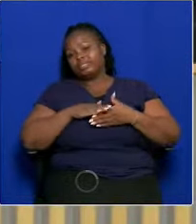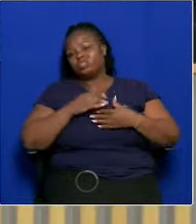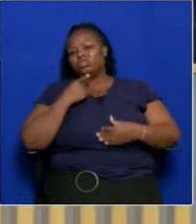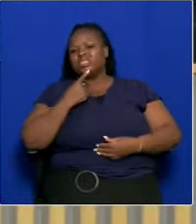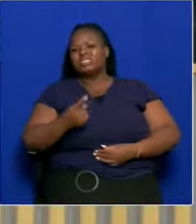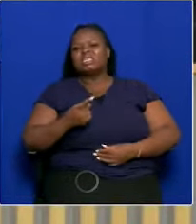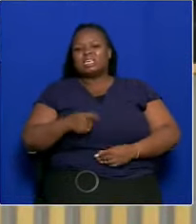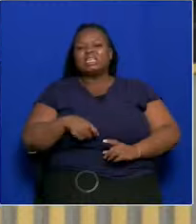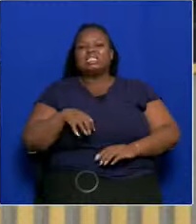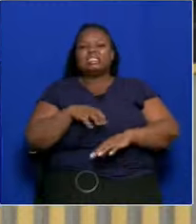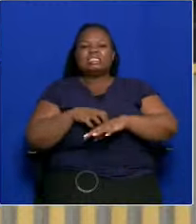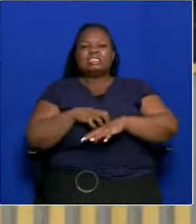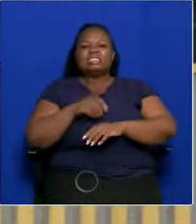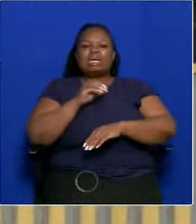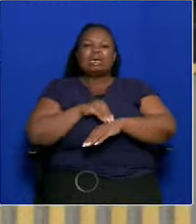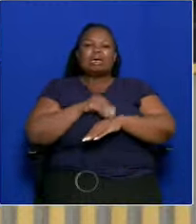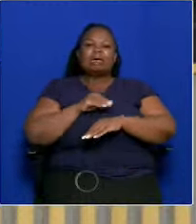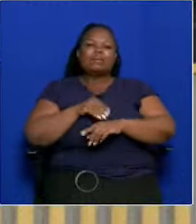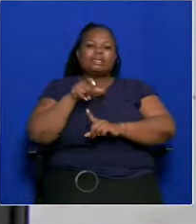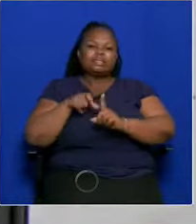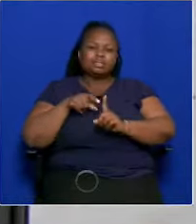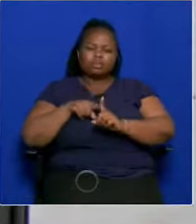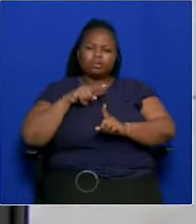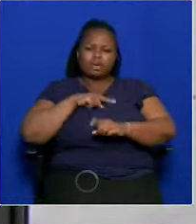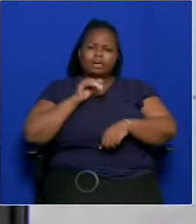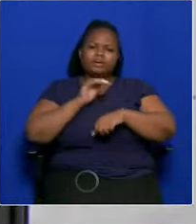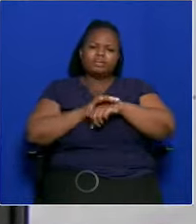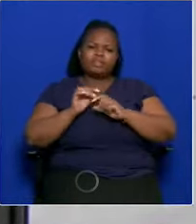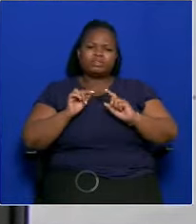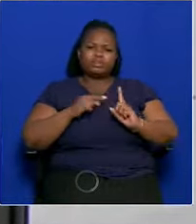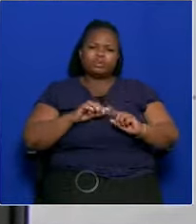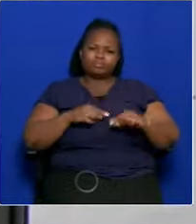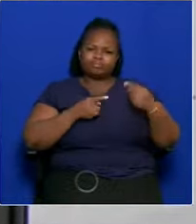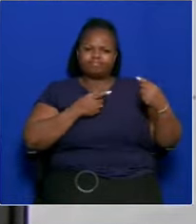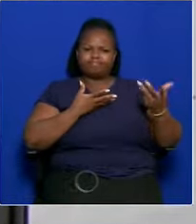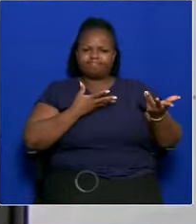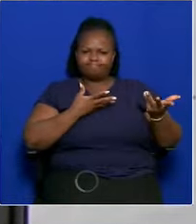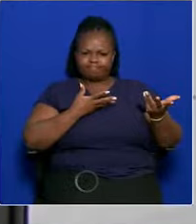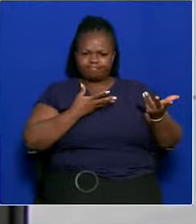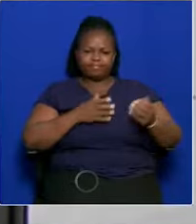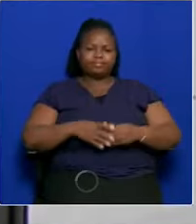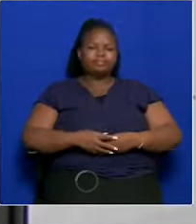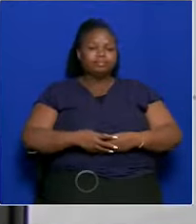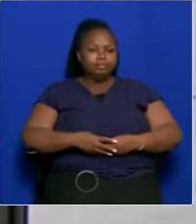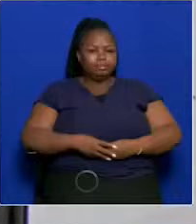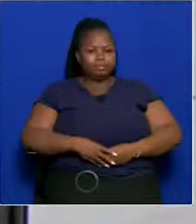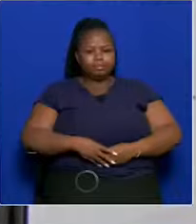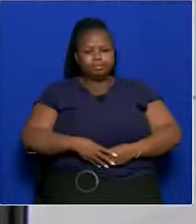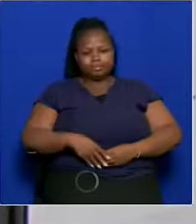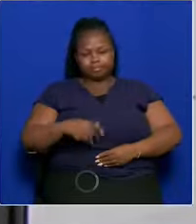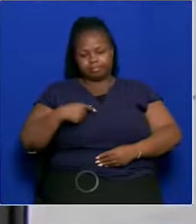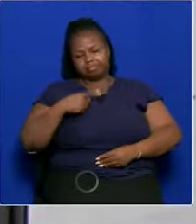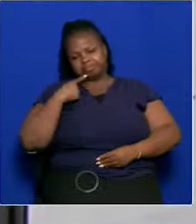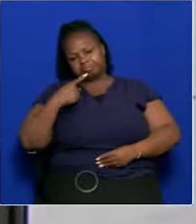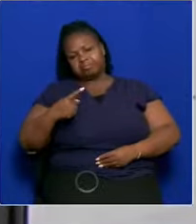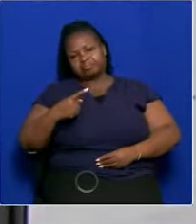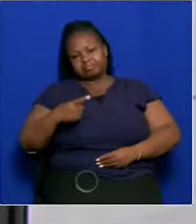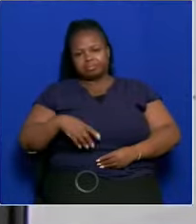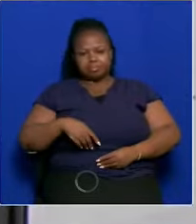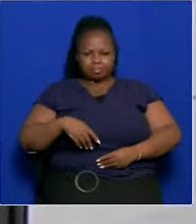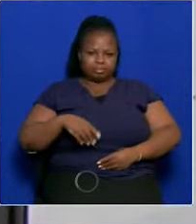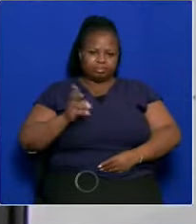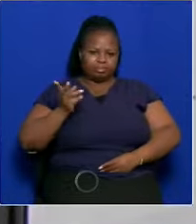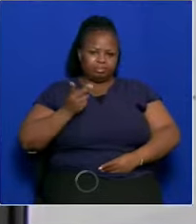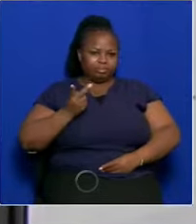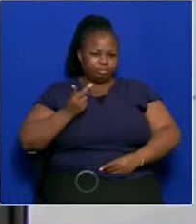because he's troubling your friend. And the simple point I was making again is there's that